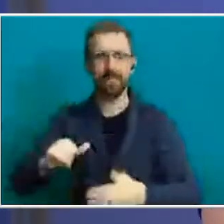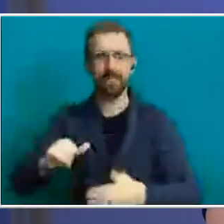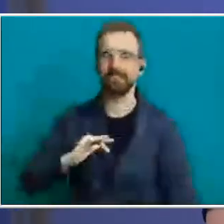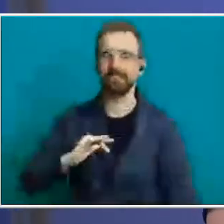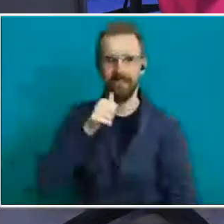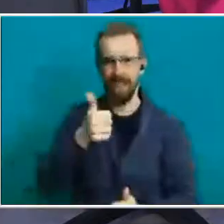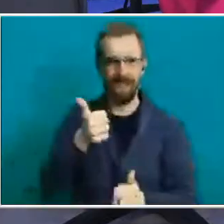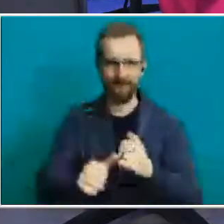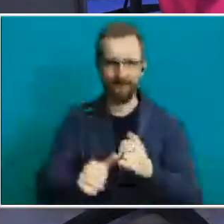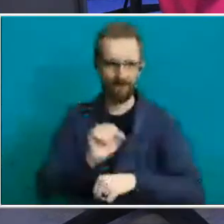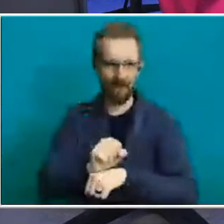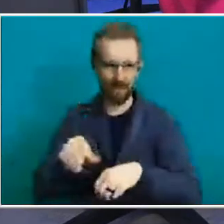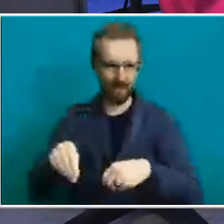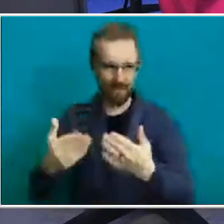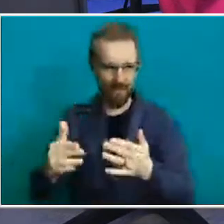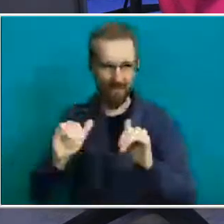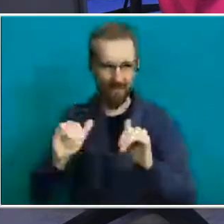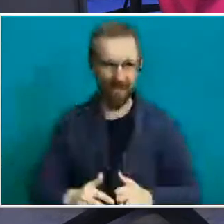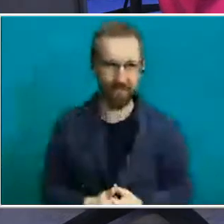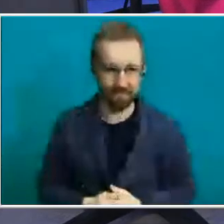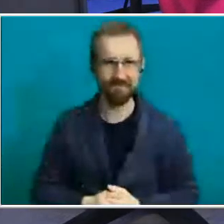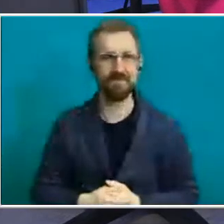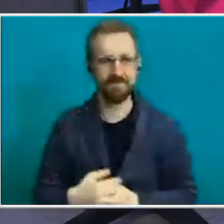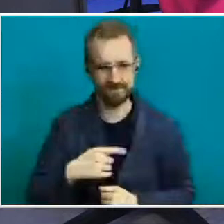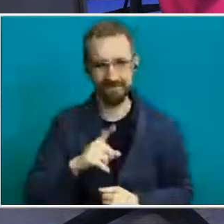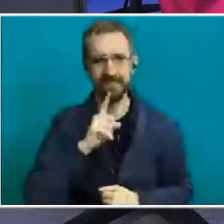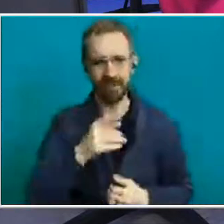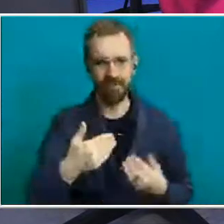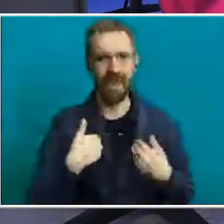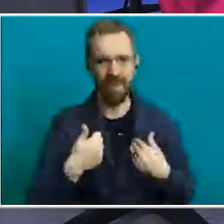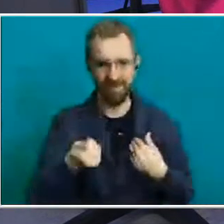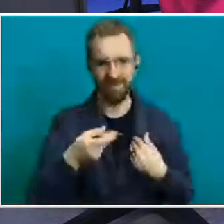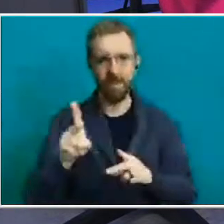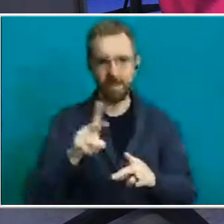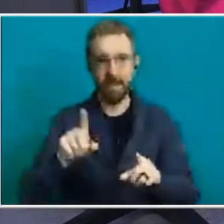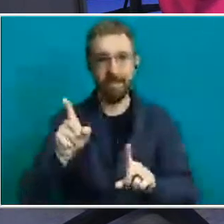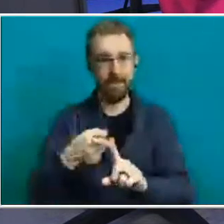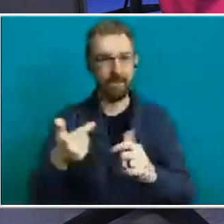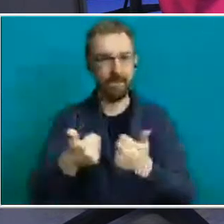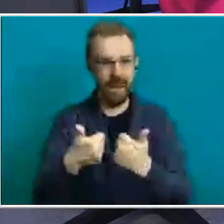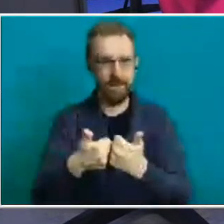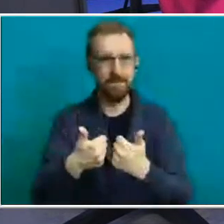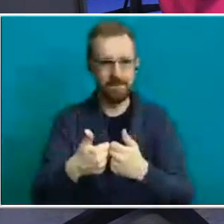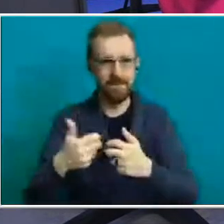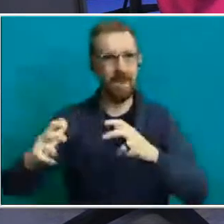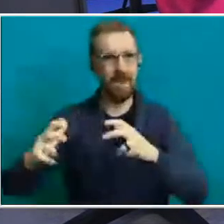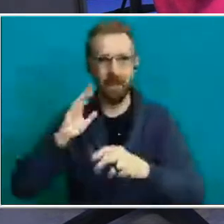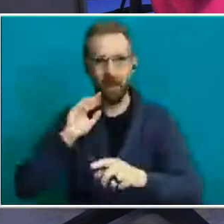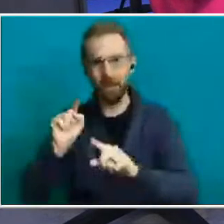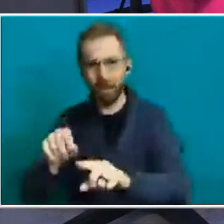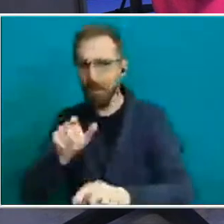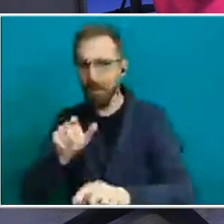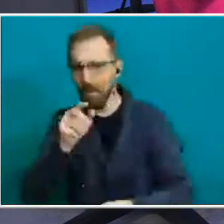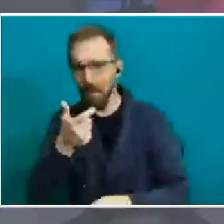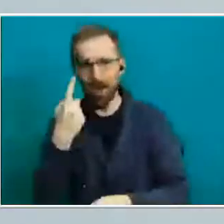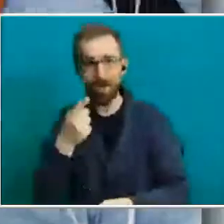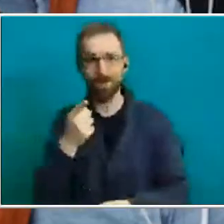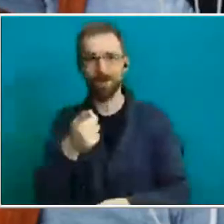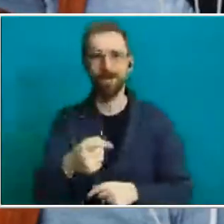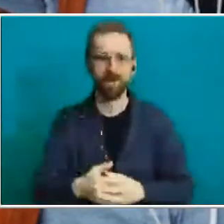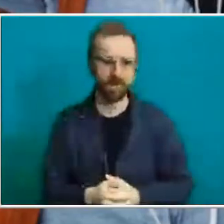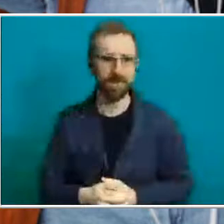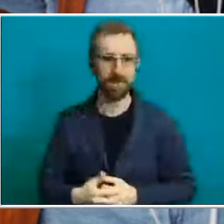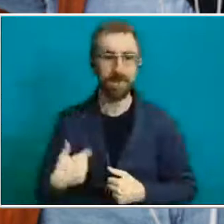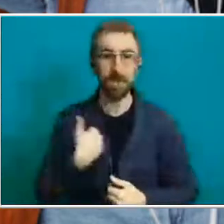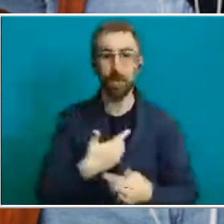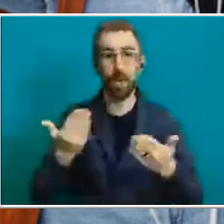provides. Yeah, I'm sure you're going to have a few people at that first game for you, the basketball game. So we're here to answer your questions. Send